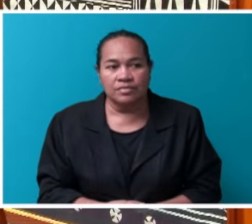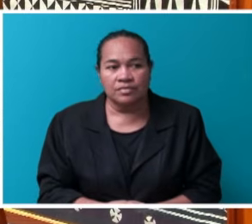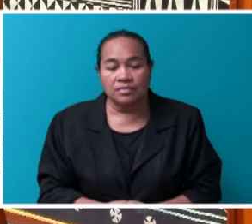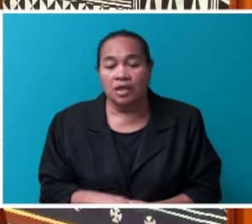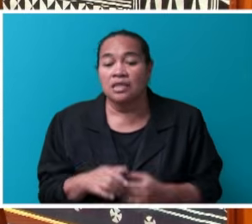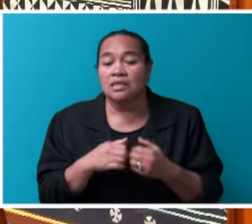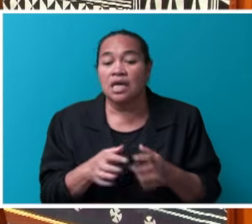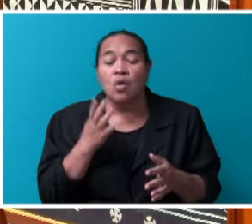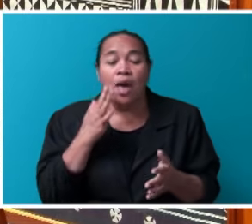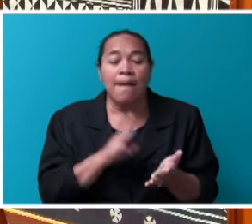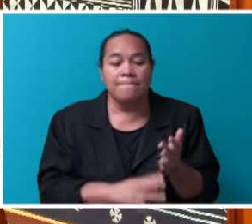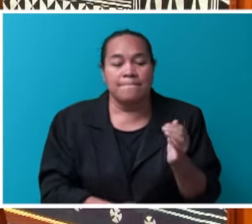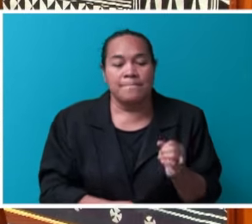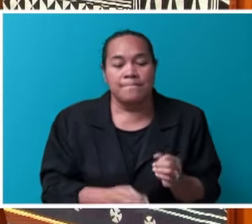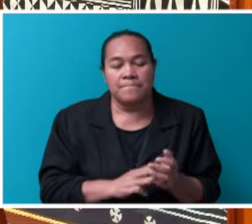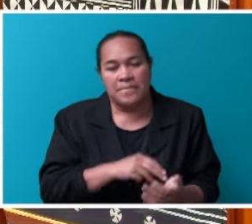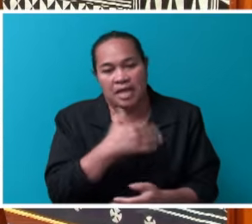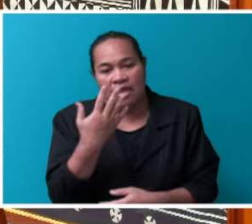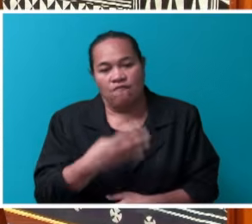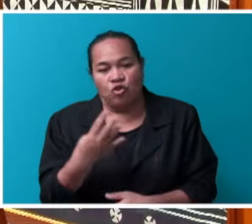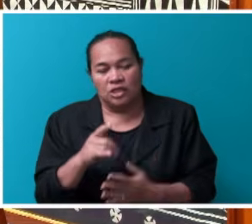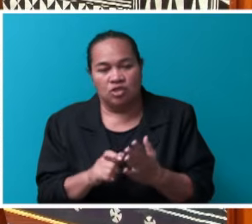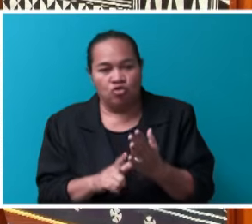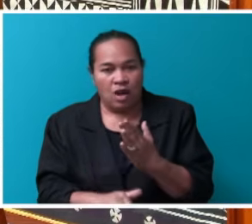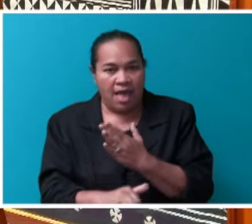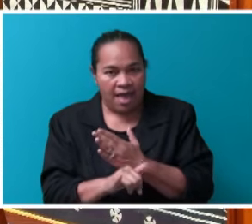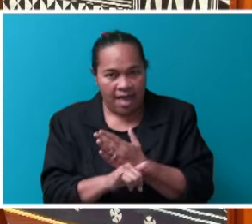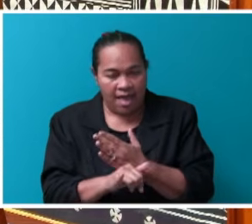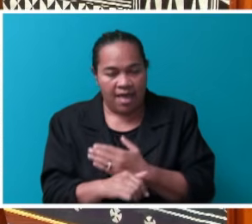beginning on Monday, 14th of July, 2025.